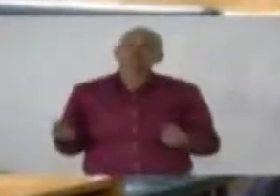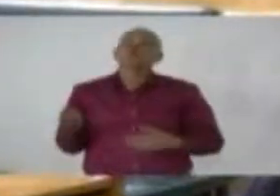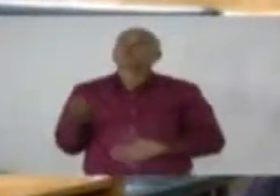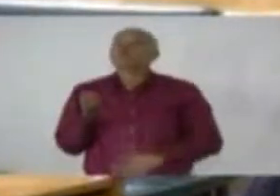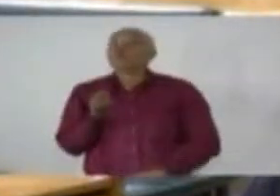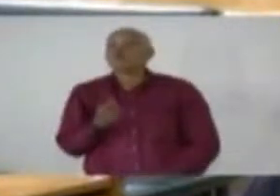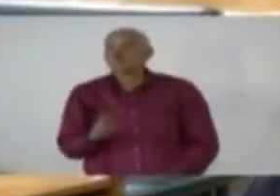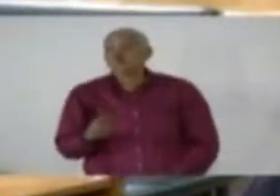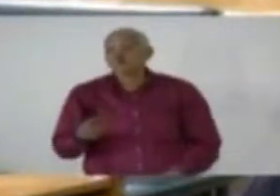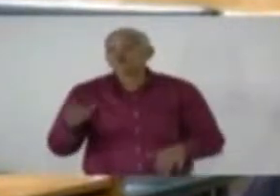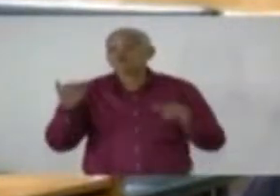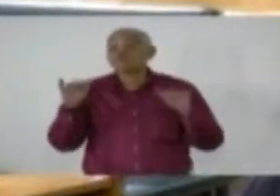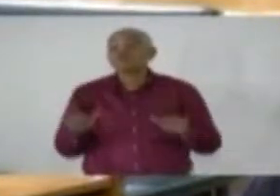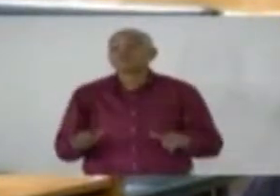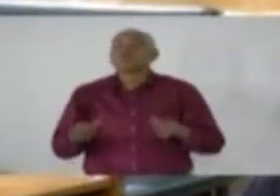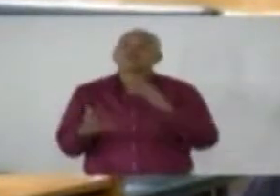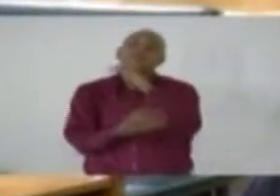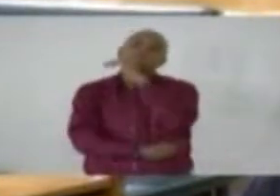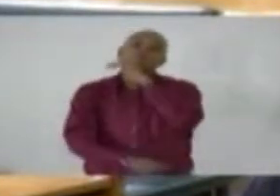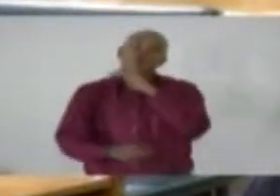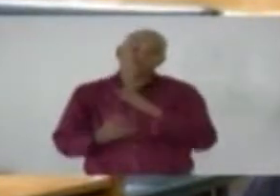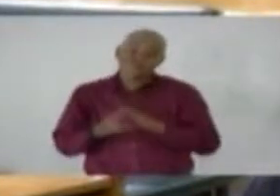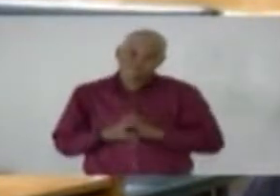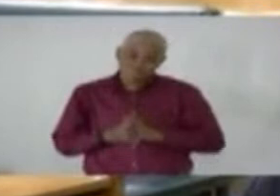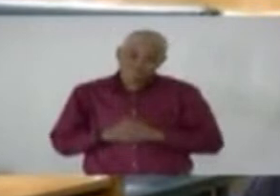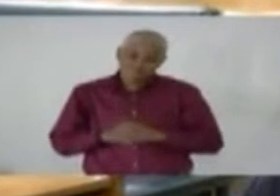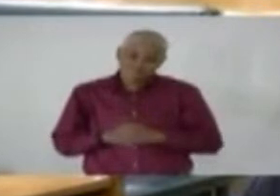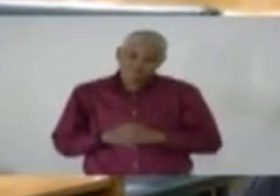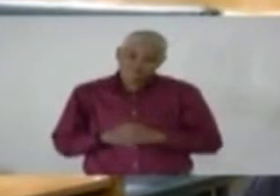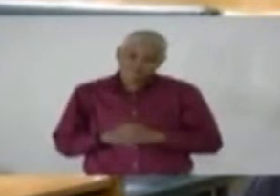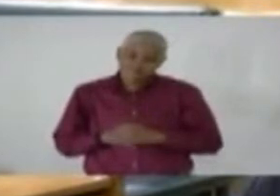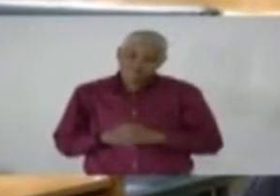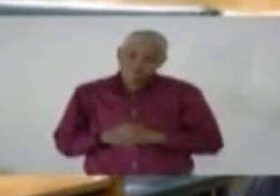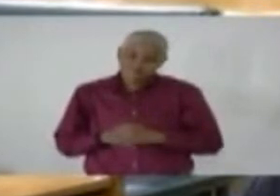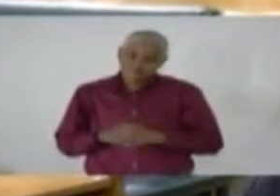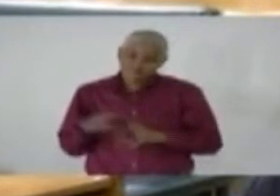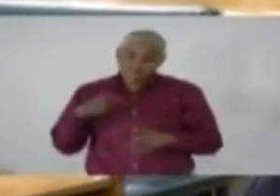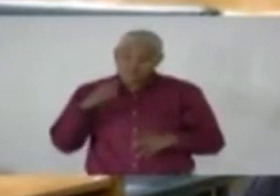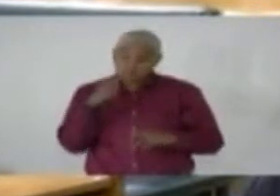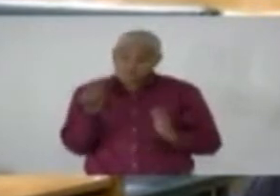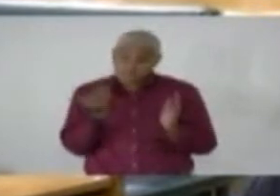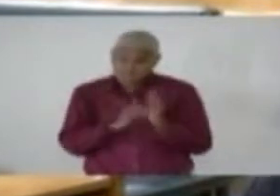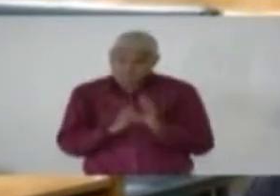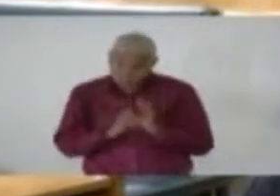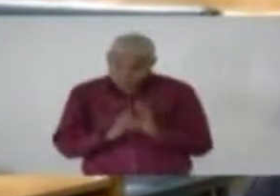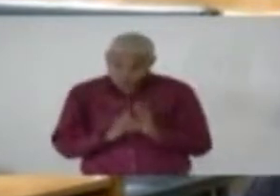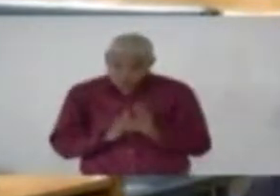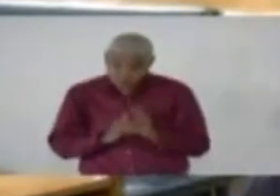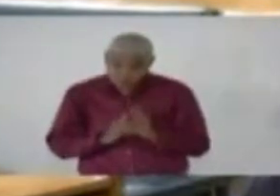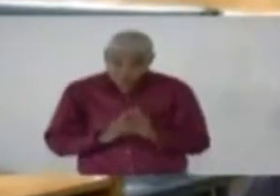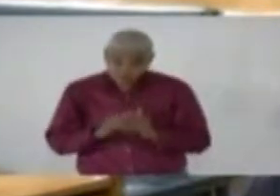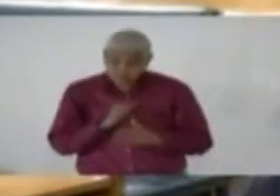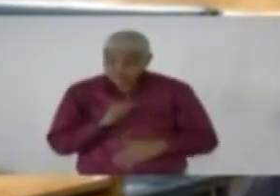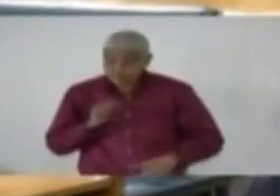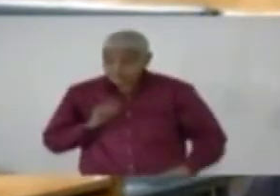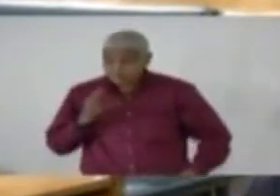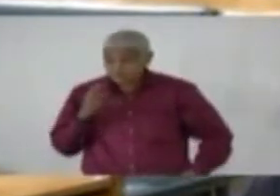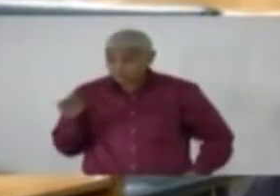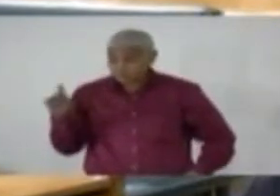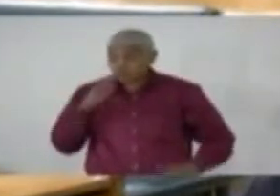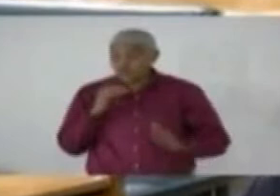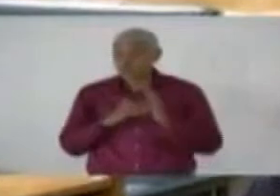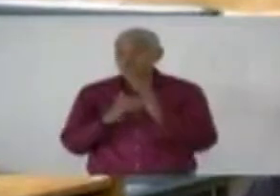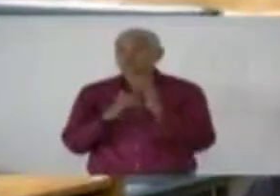or remain poor. I'm going to say it again. Senator Webby, you often